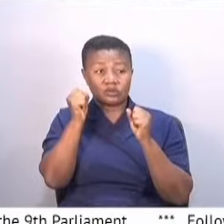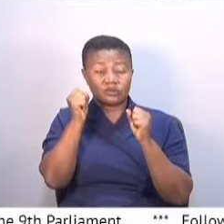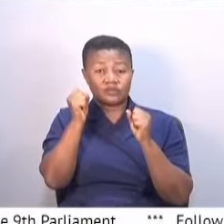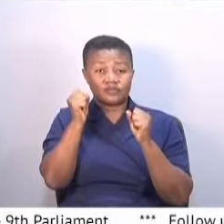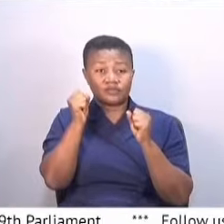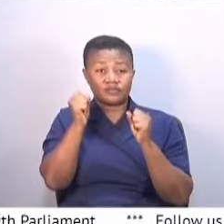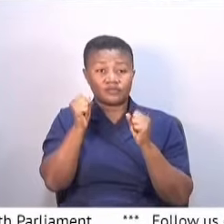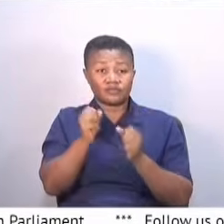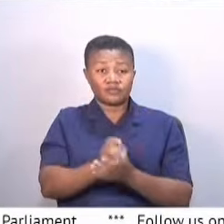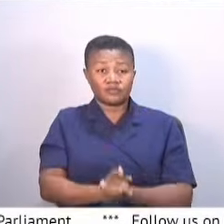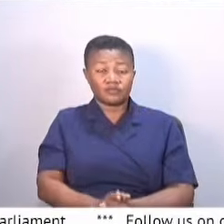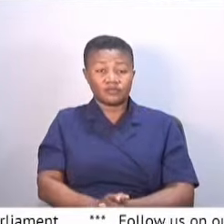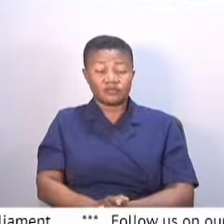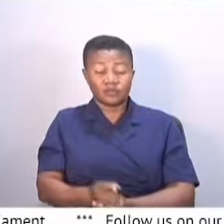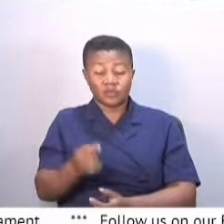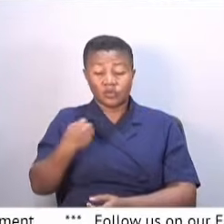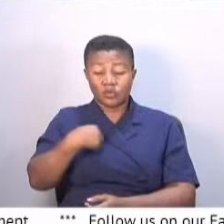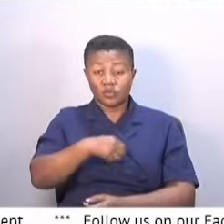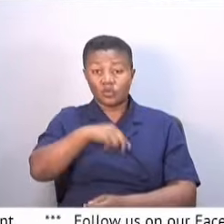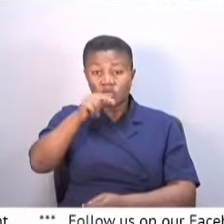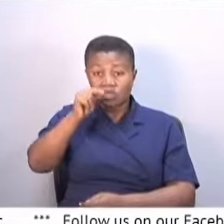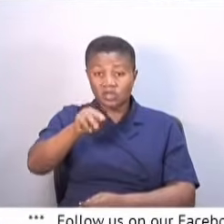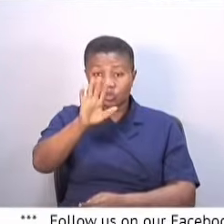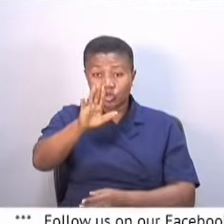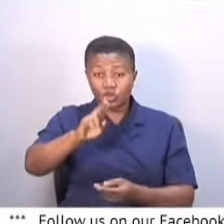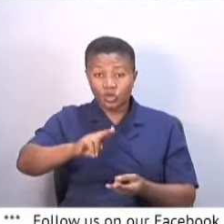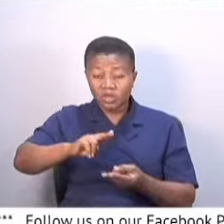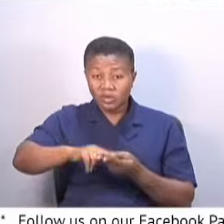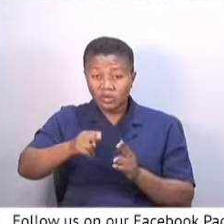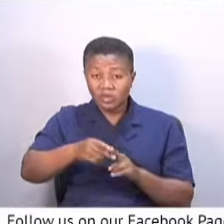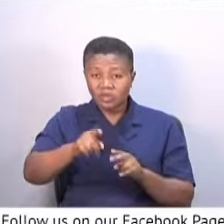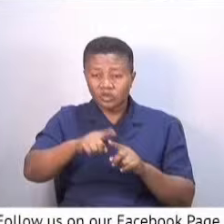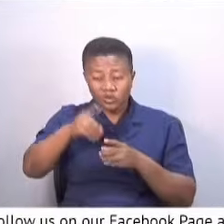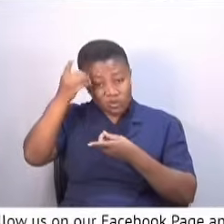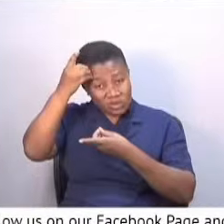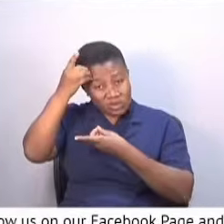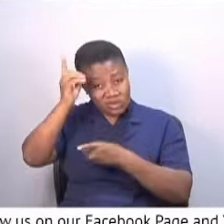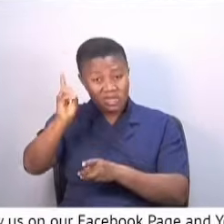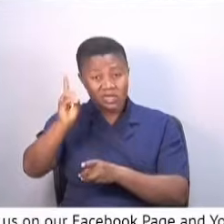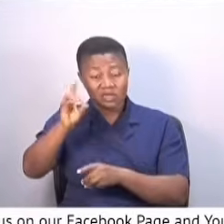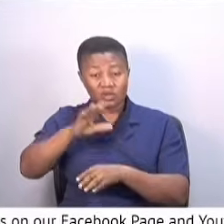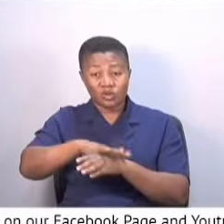today. And we need your numbers to decide on serious matters for Ghana.